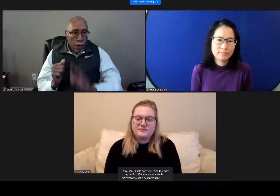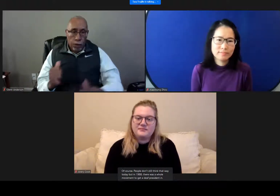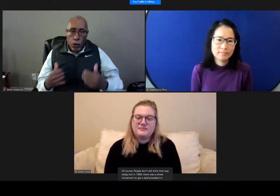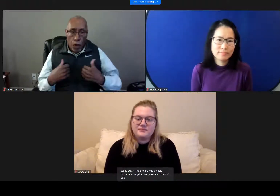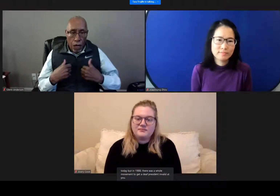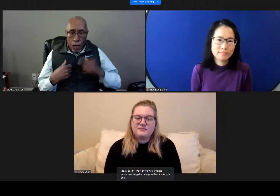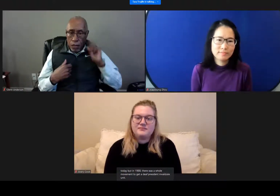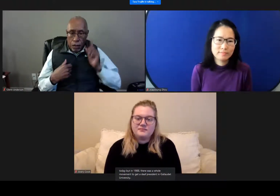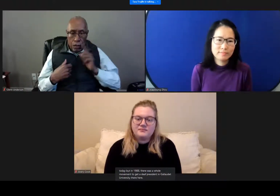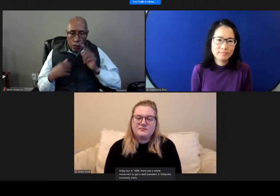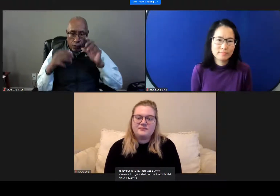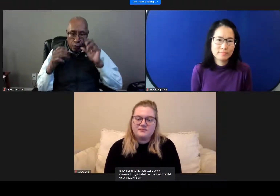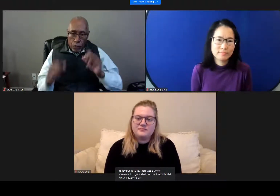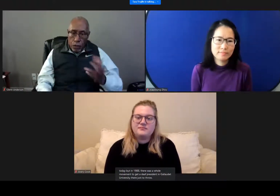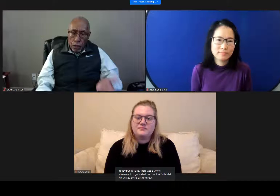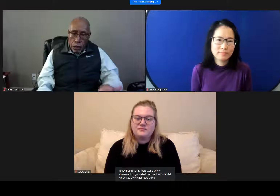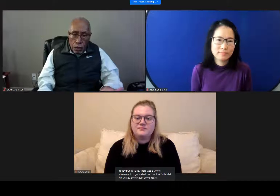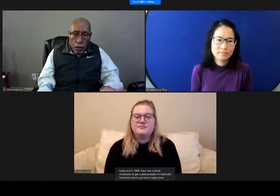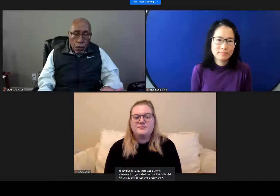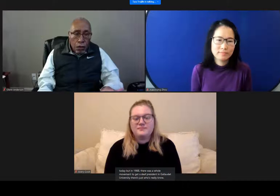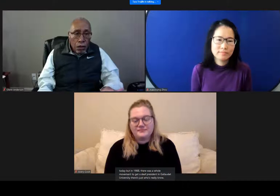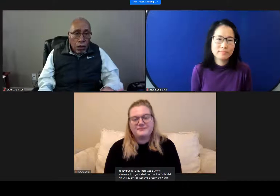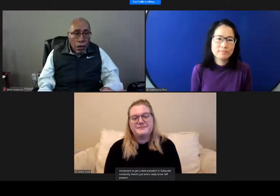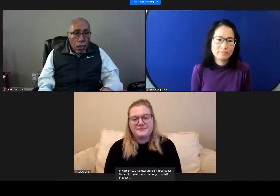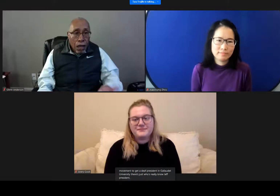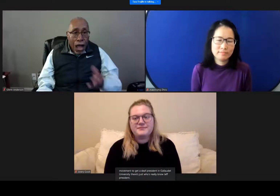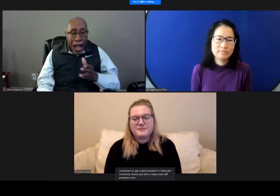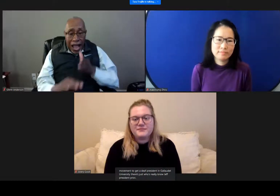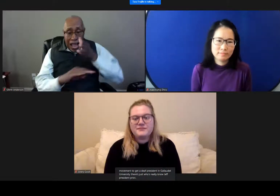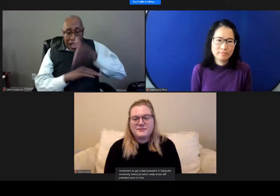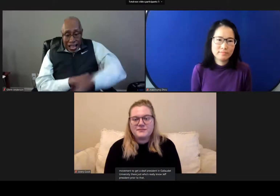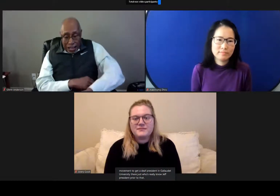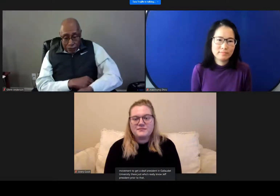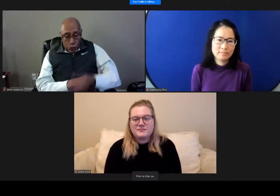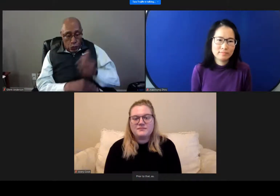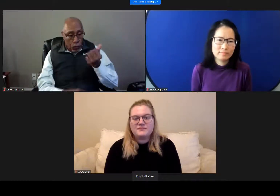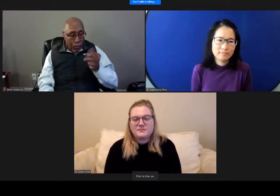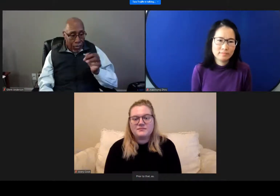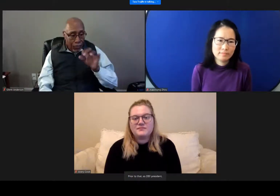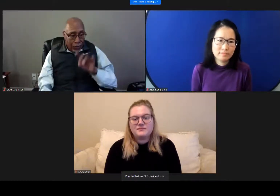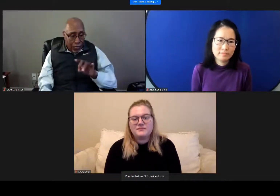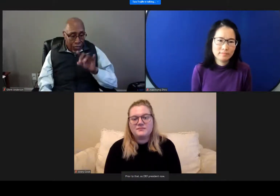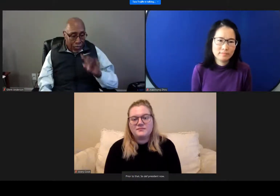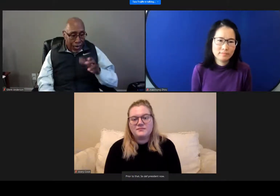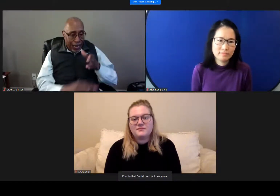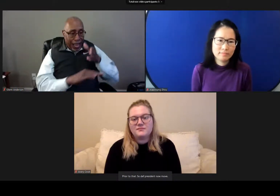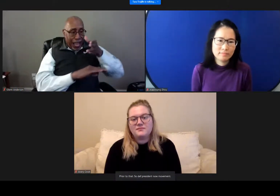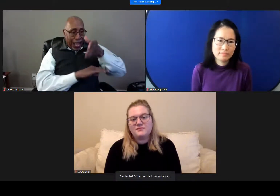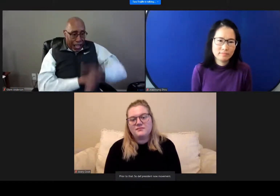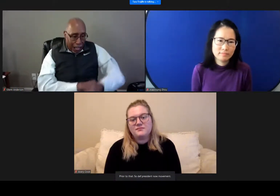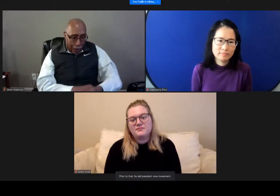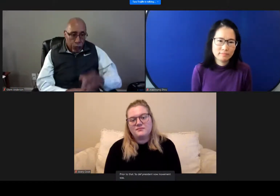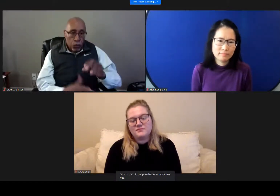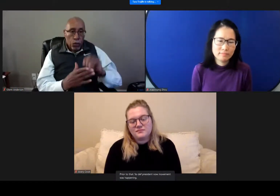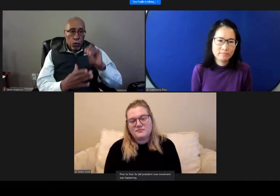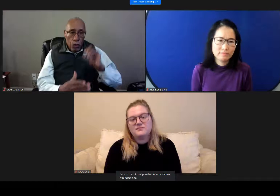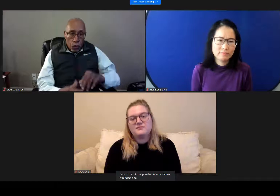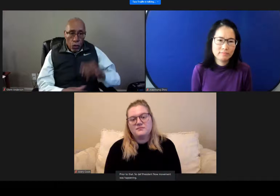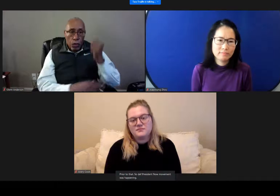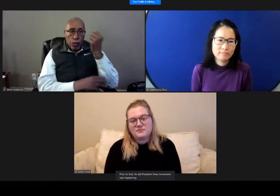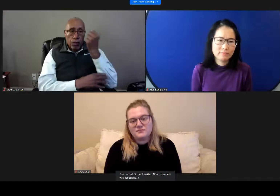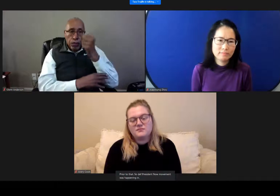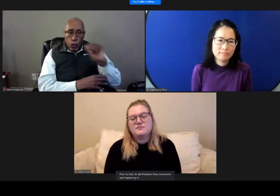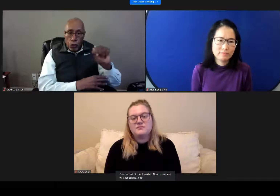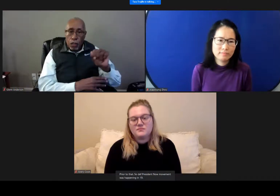Gallaudet University. There just was really no deaf president prior to that. So the Deaf President Now movement was happening